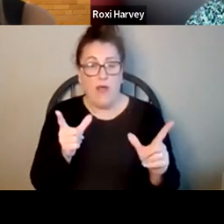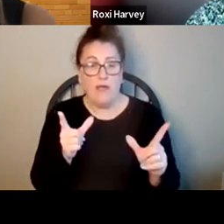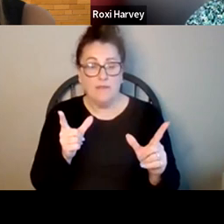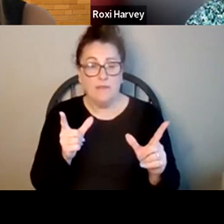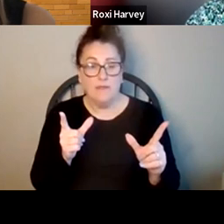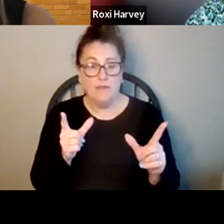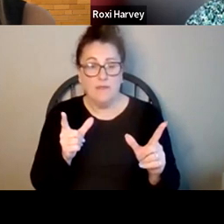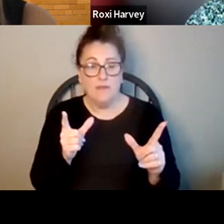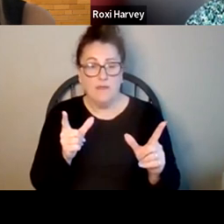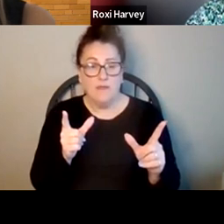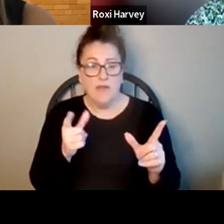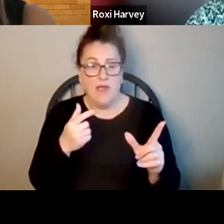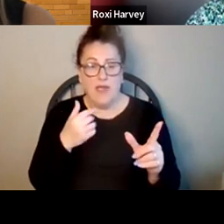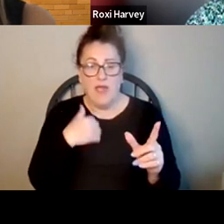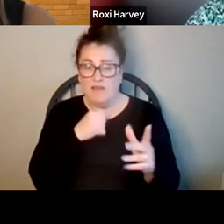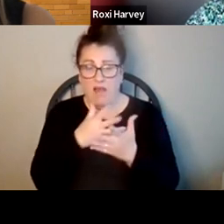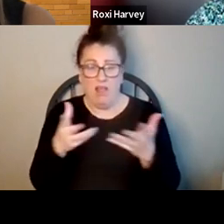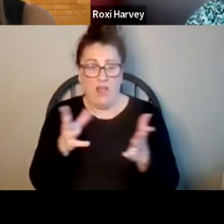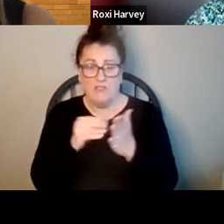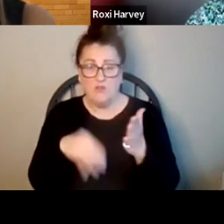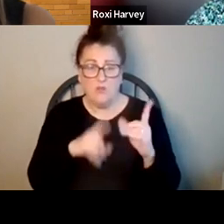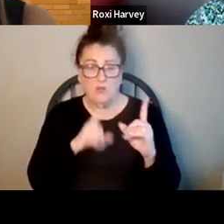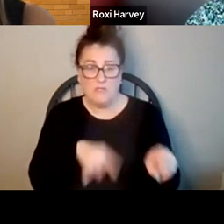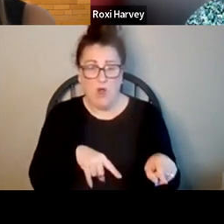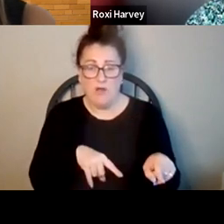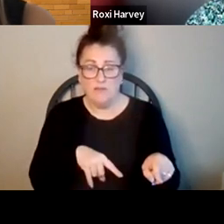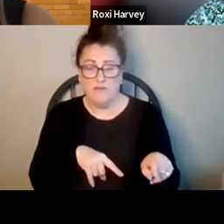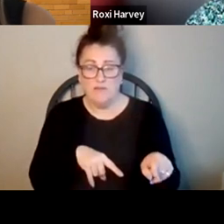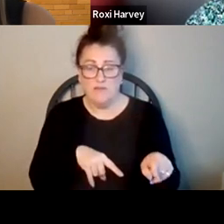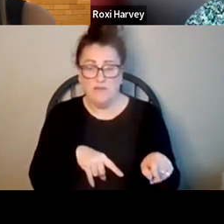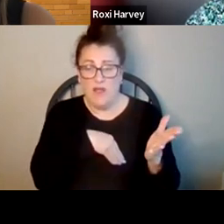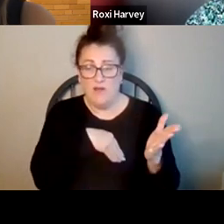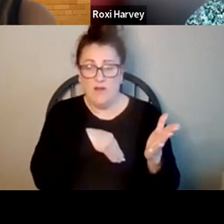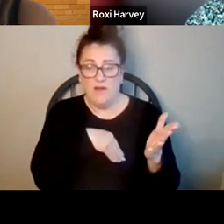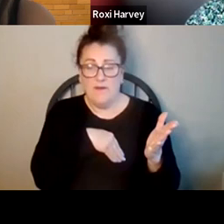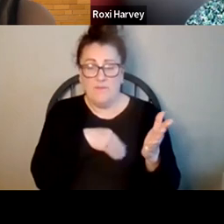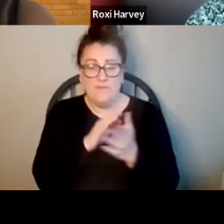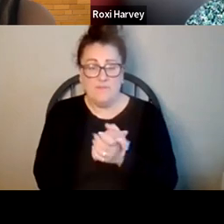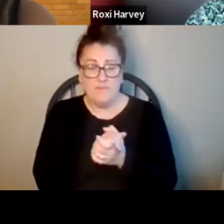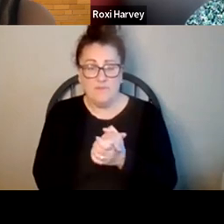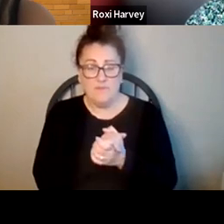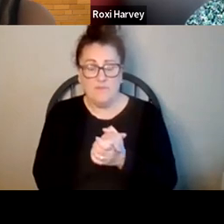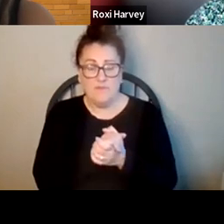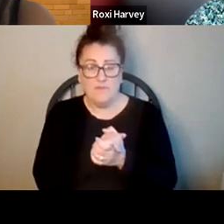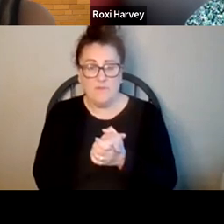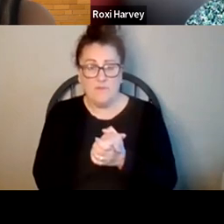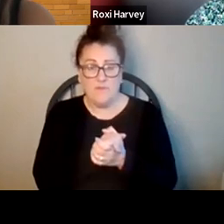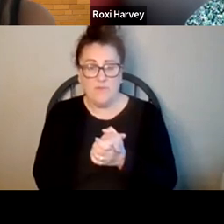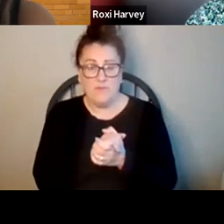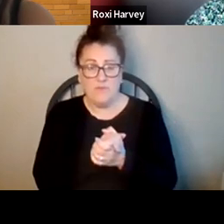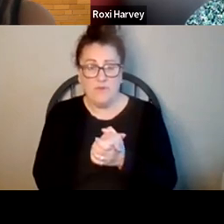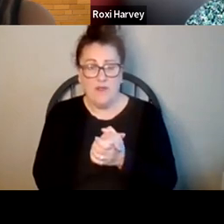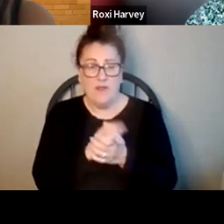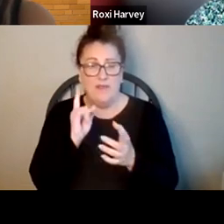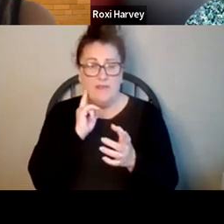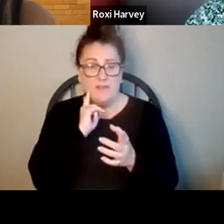so few students respond to the survey. After all, we're doing this in service